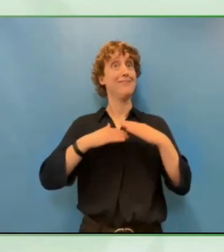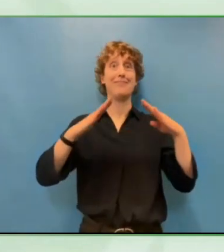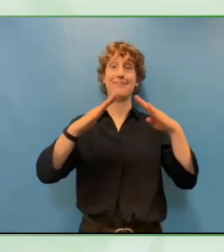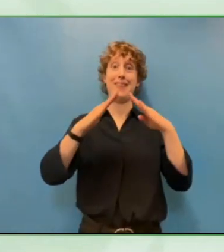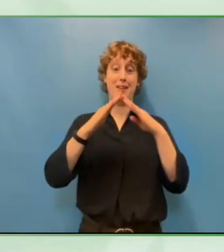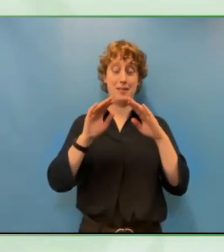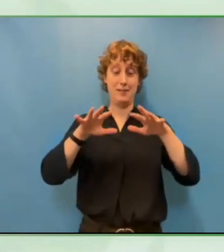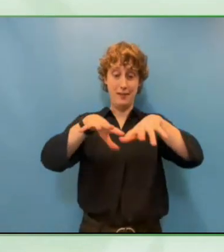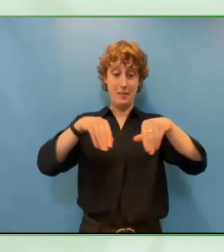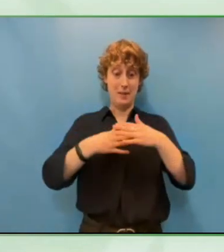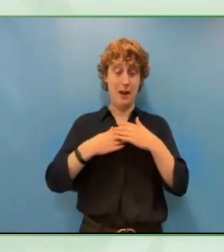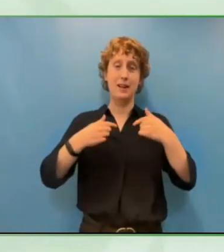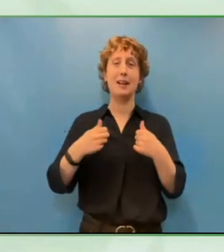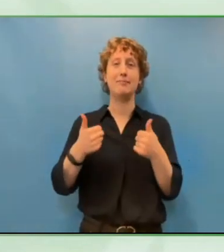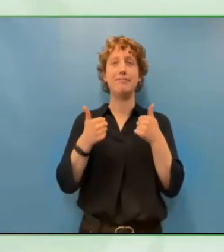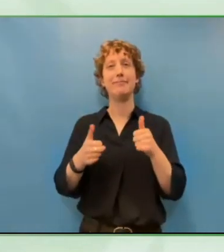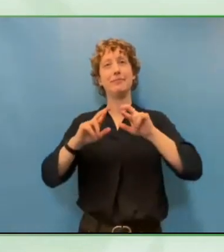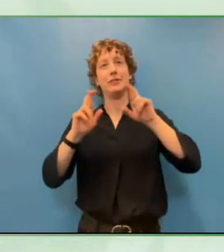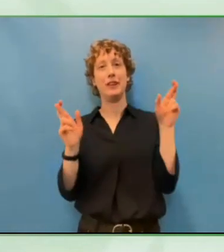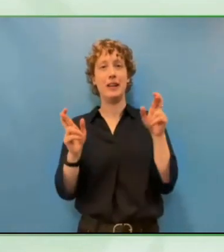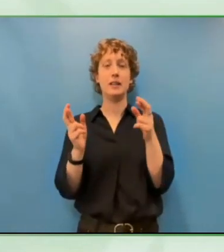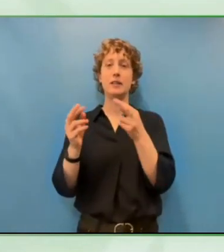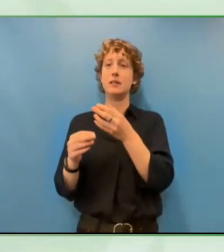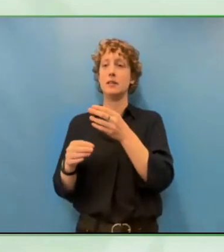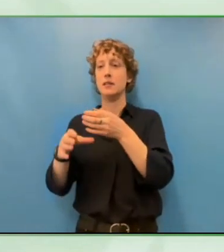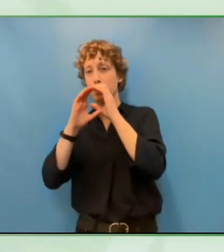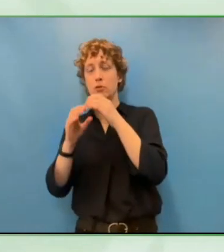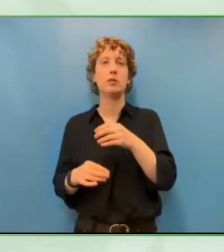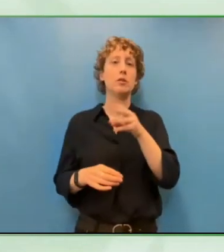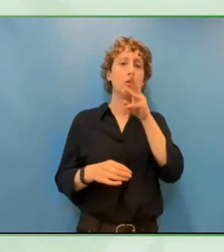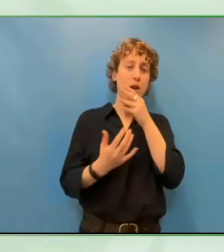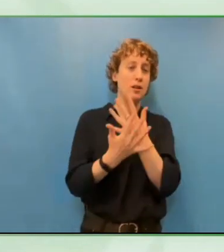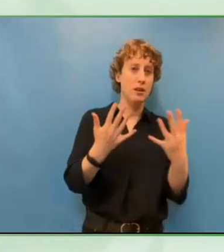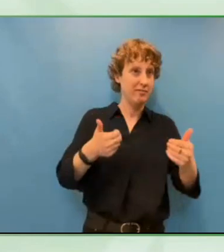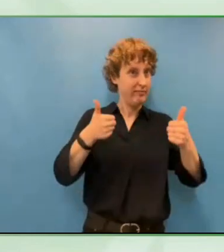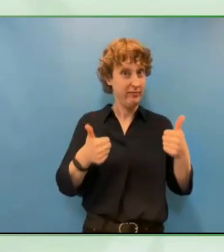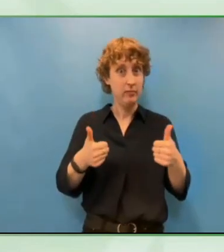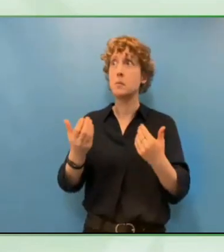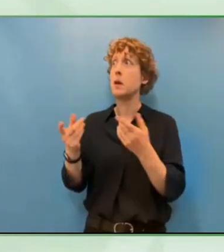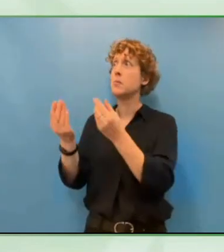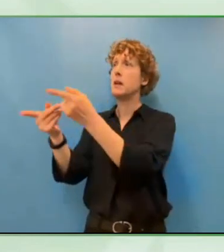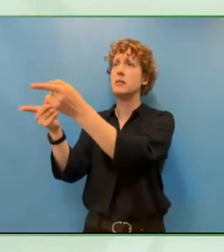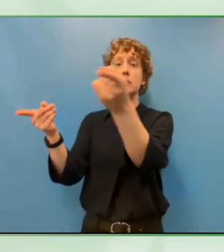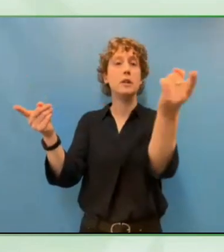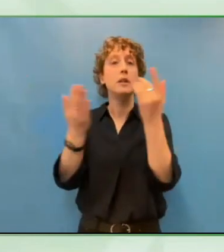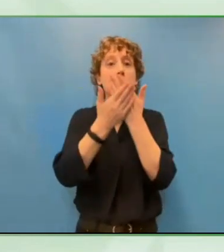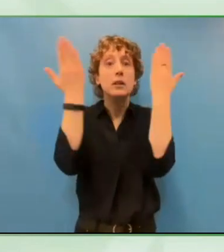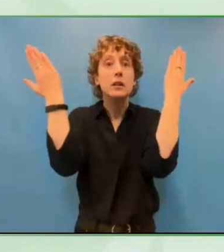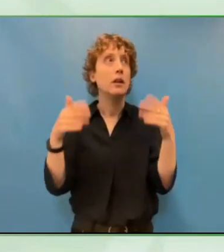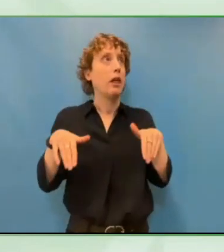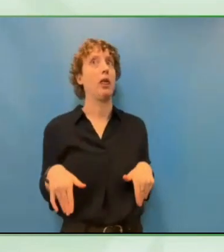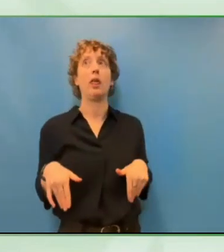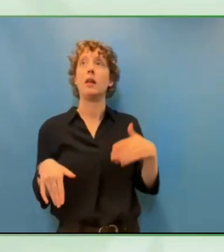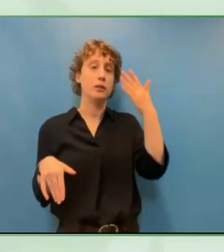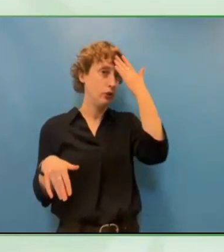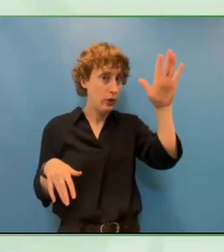water supplies and ready. But so many people don't have because they don't know how to. And it's not just